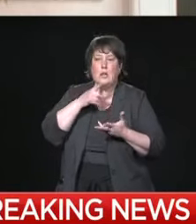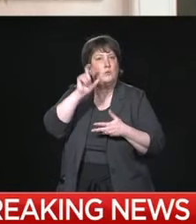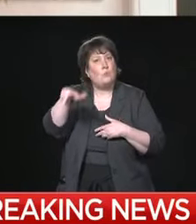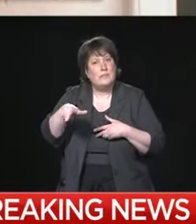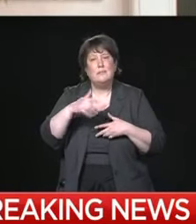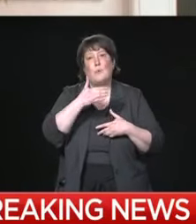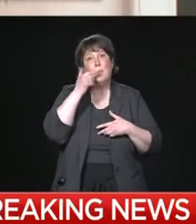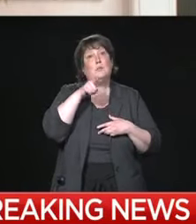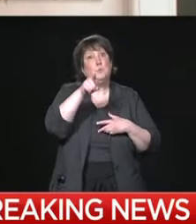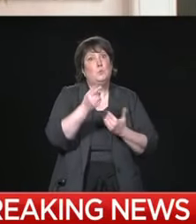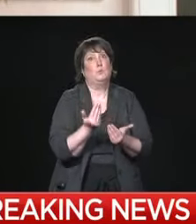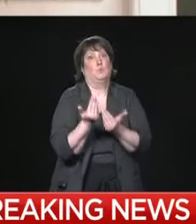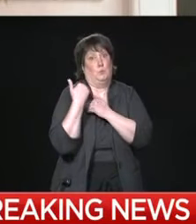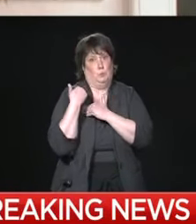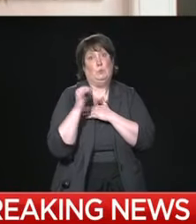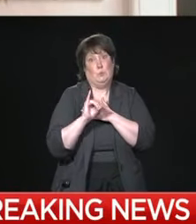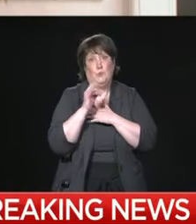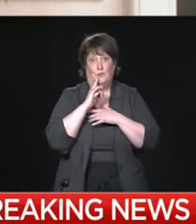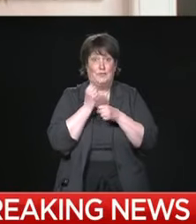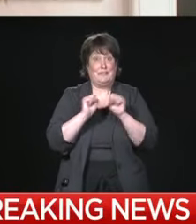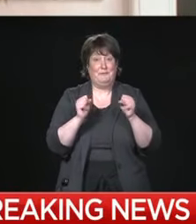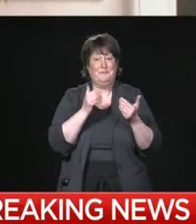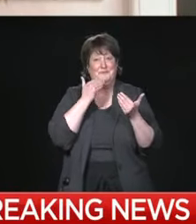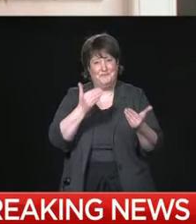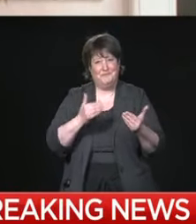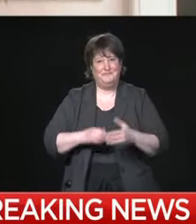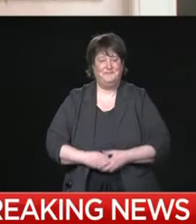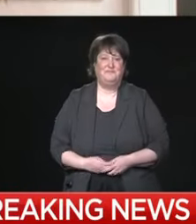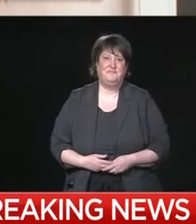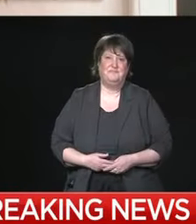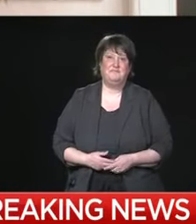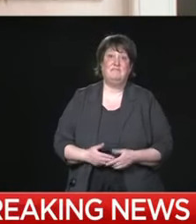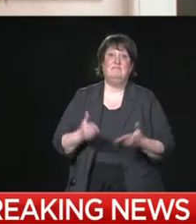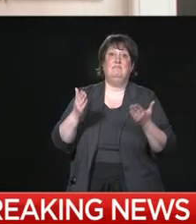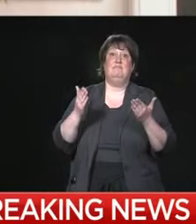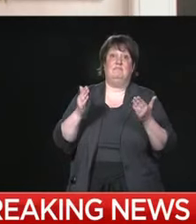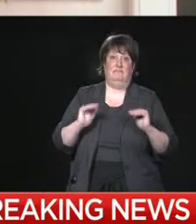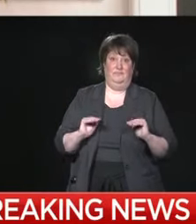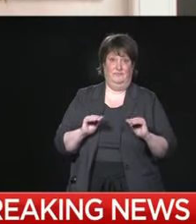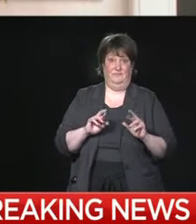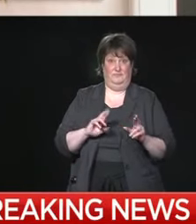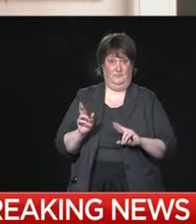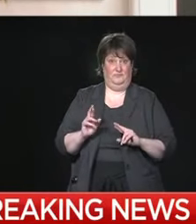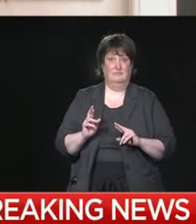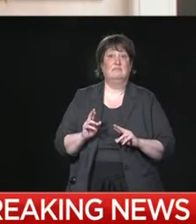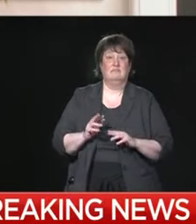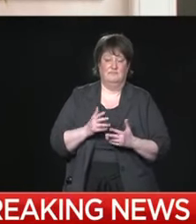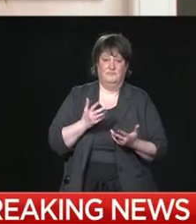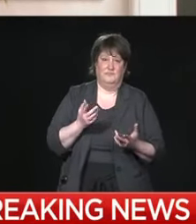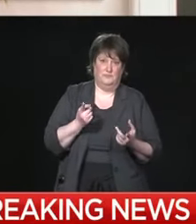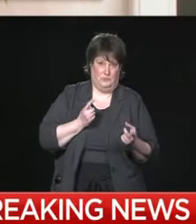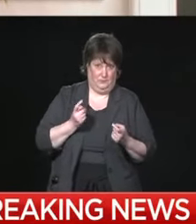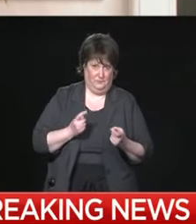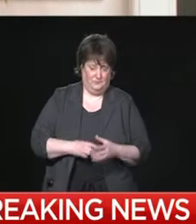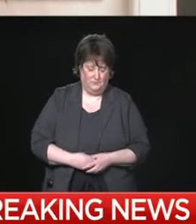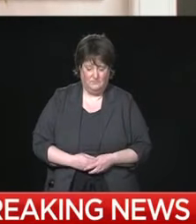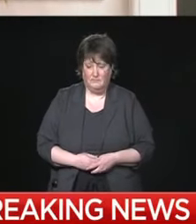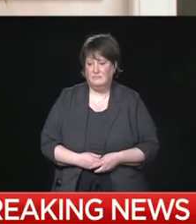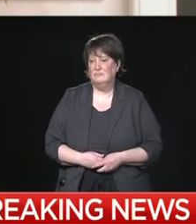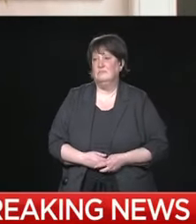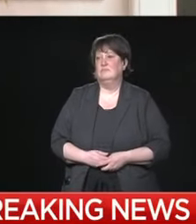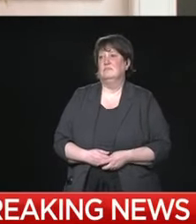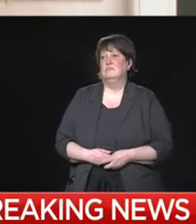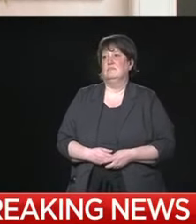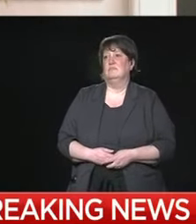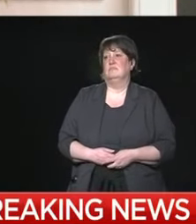keep Canada safe. Merci beaucoup. Merci beaucoup, Monsieur le Premier ministre. Nous allons commencer avec la période de questions par téléphone. We'll start with